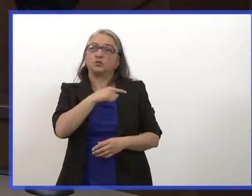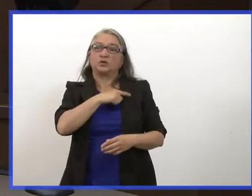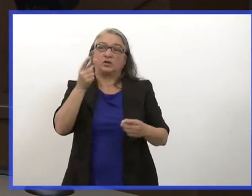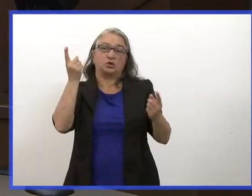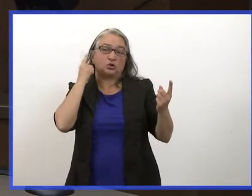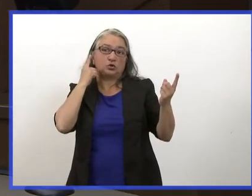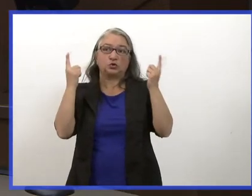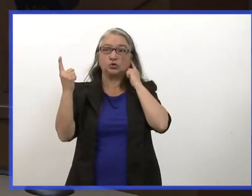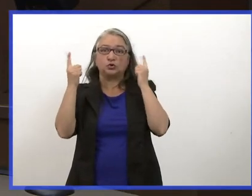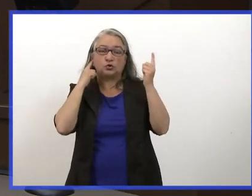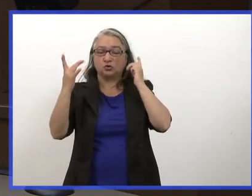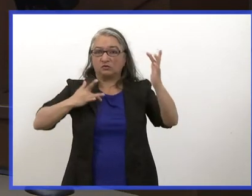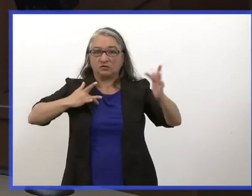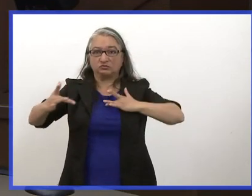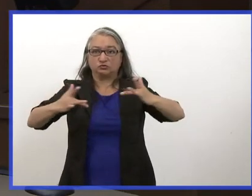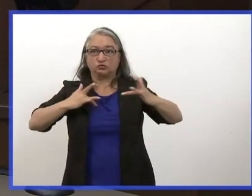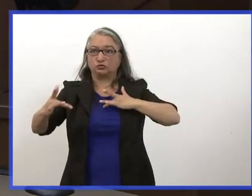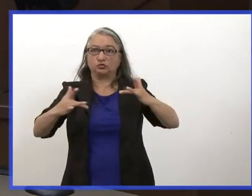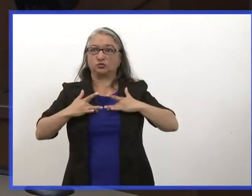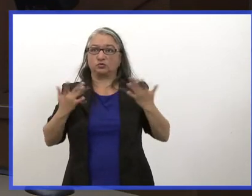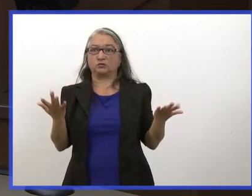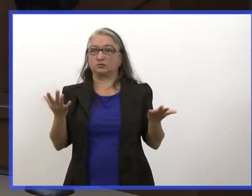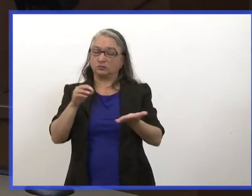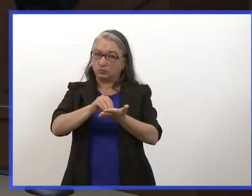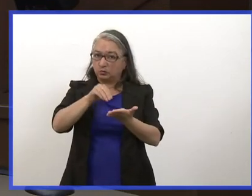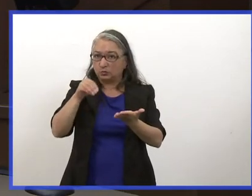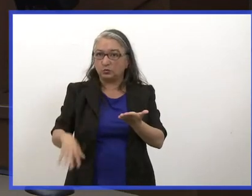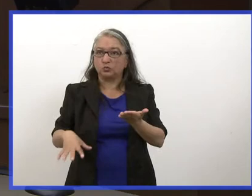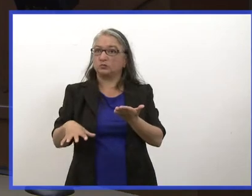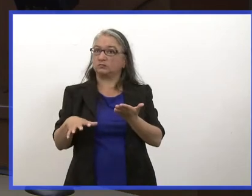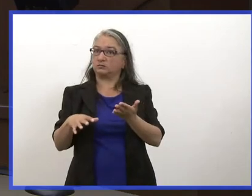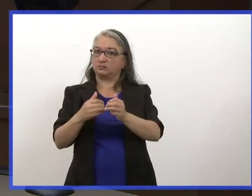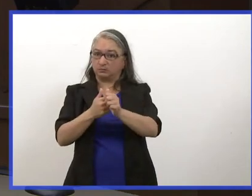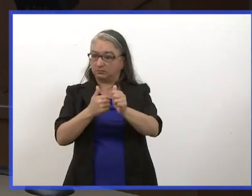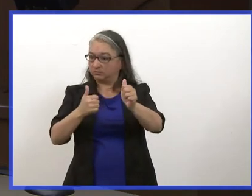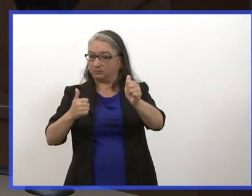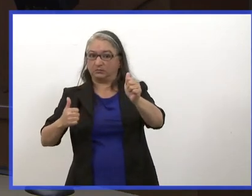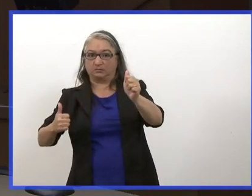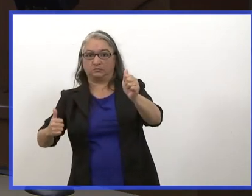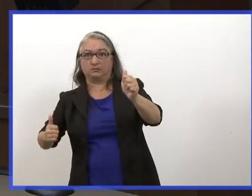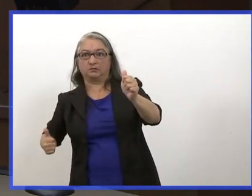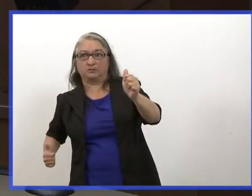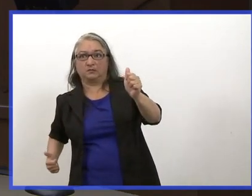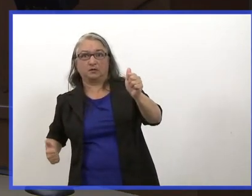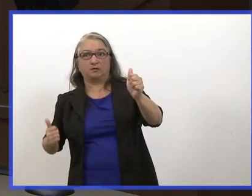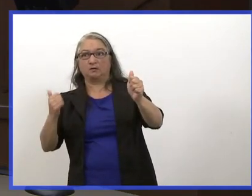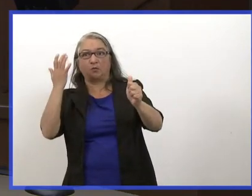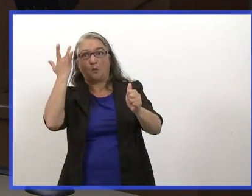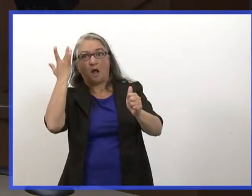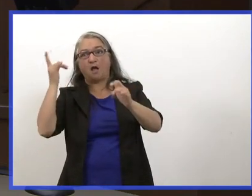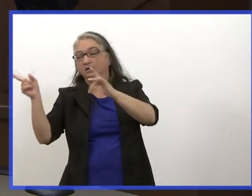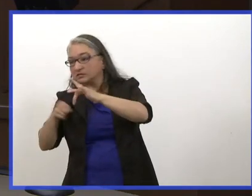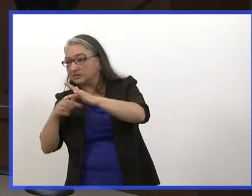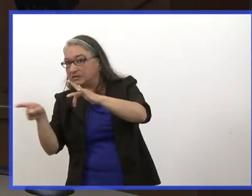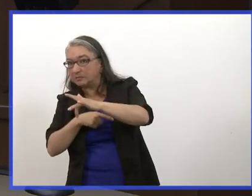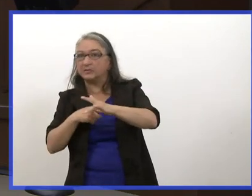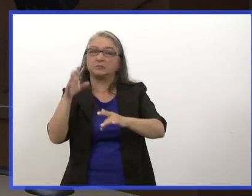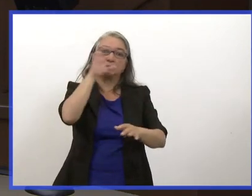there been any talk at all about having students repeat a grade or something like that?